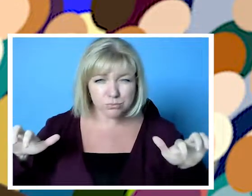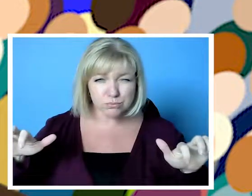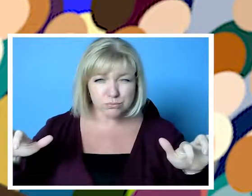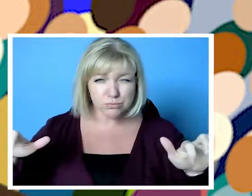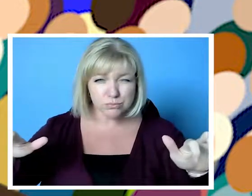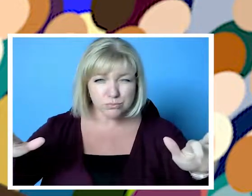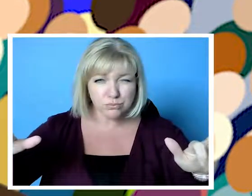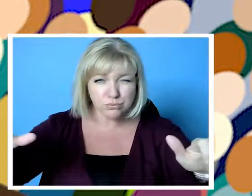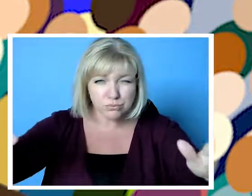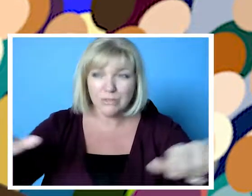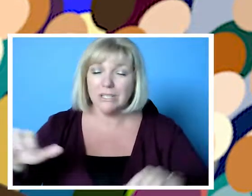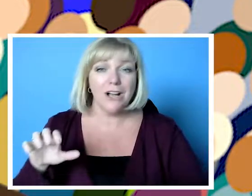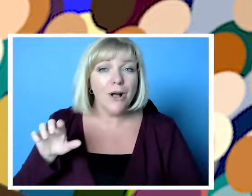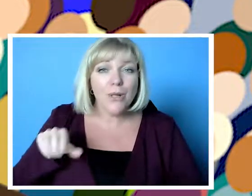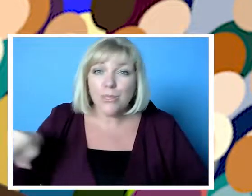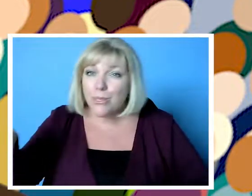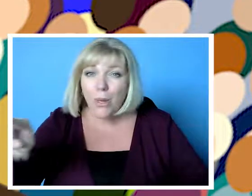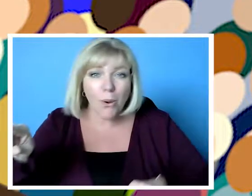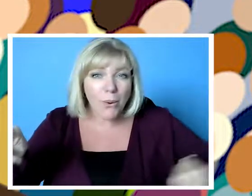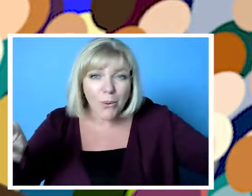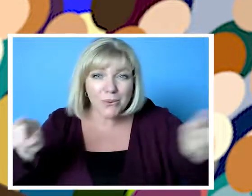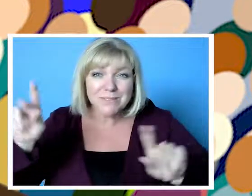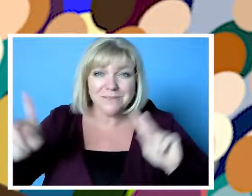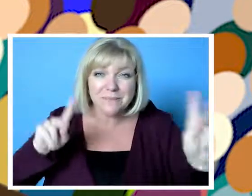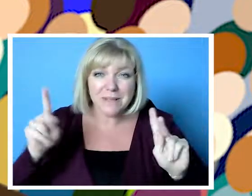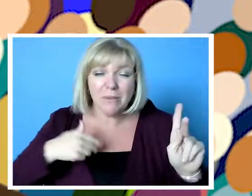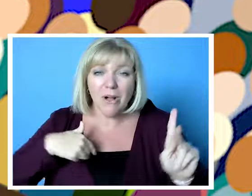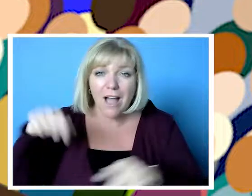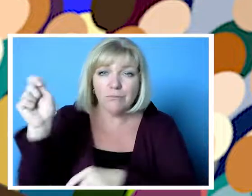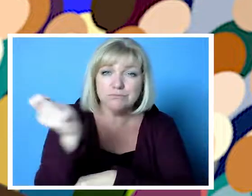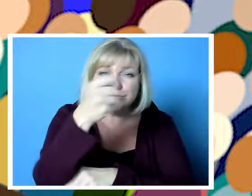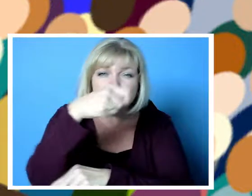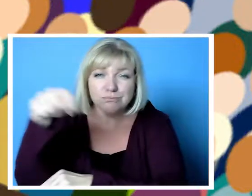the road. And in this crowd, they were waving palm